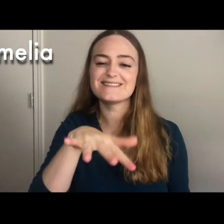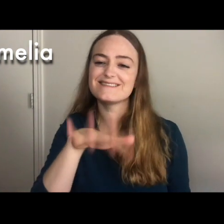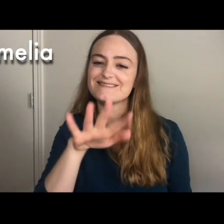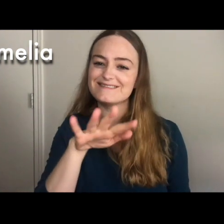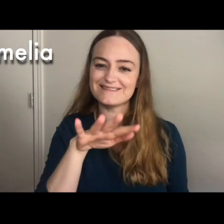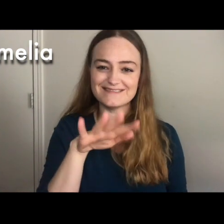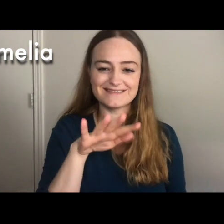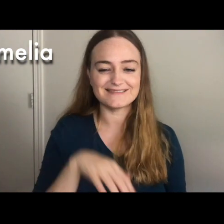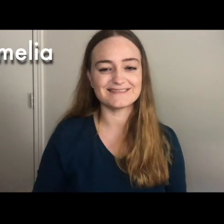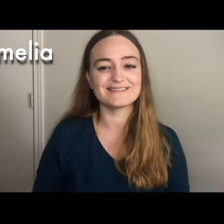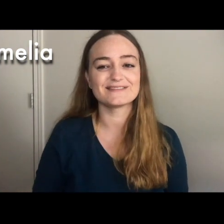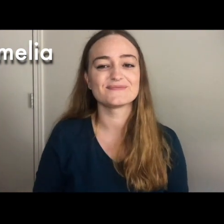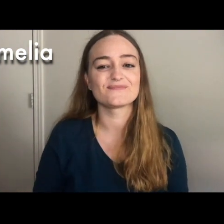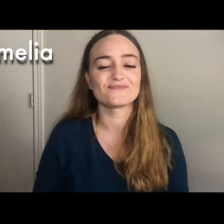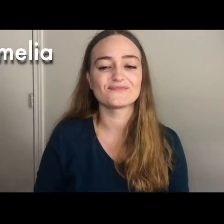Hey, hey.